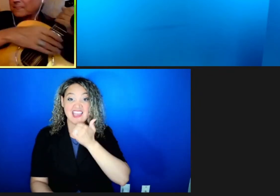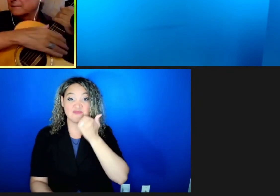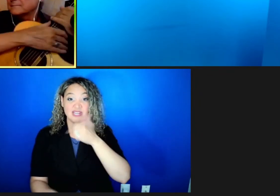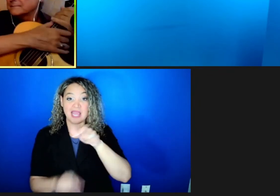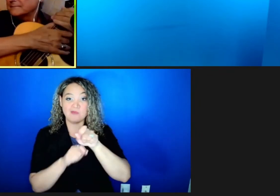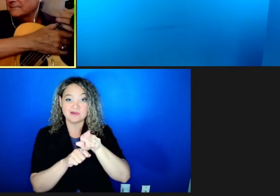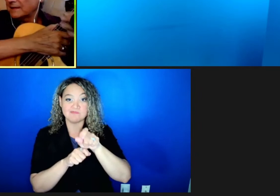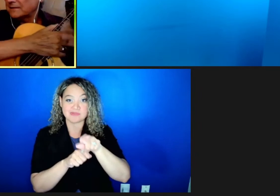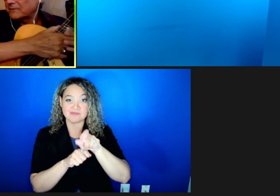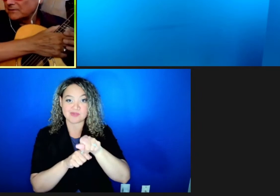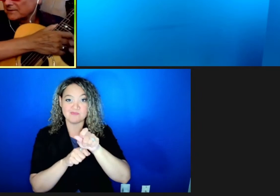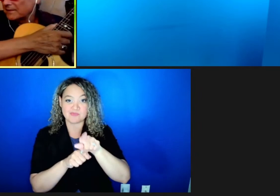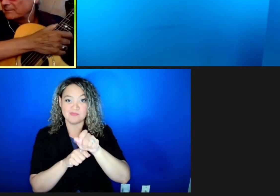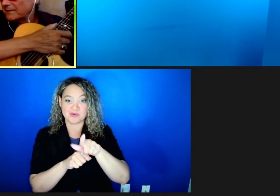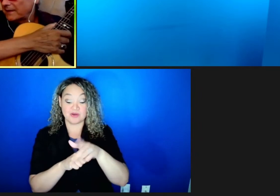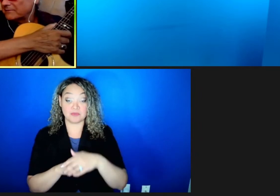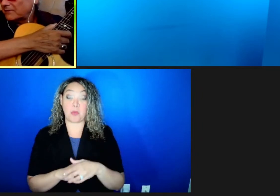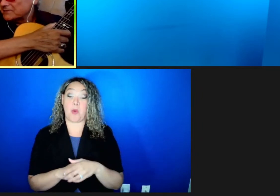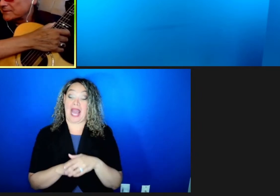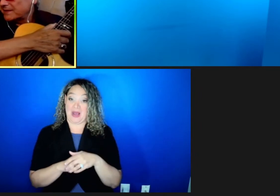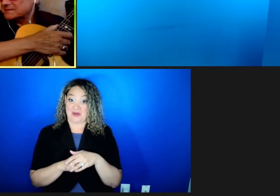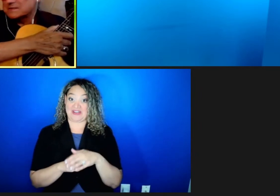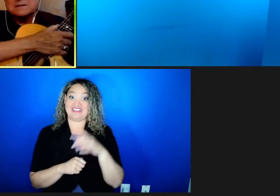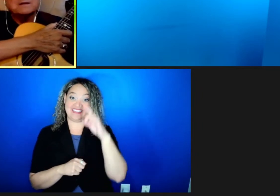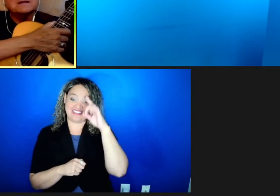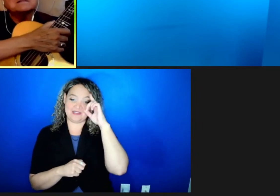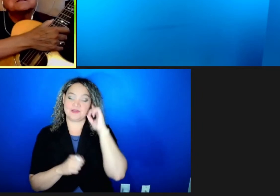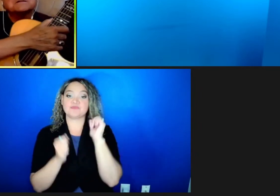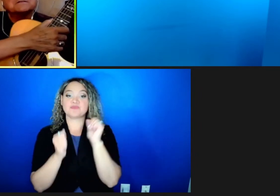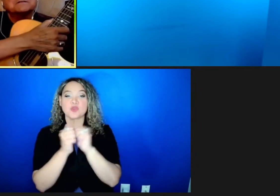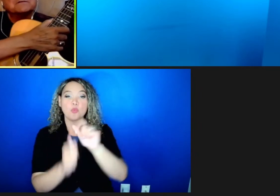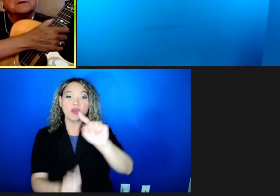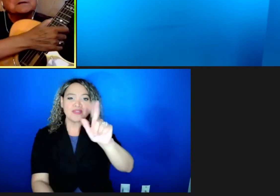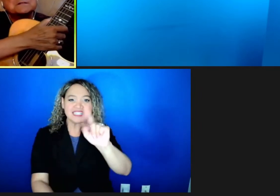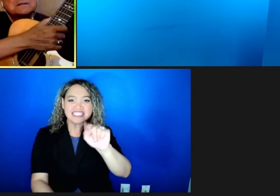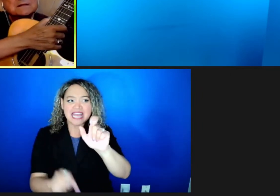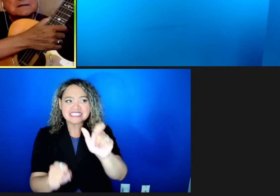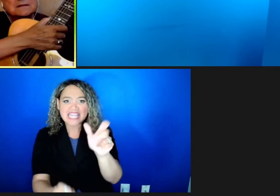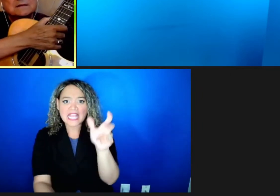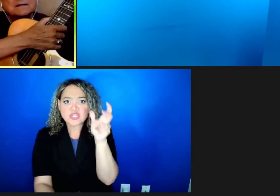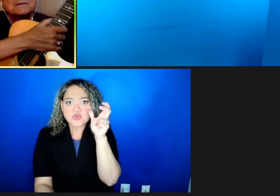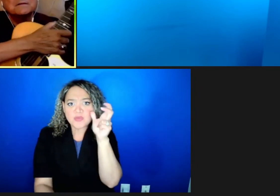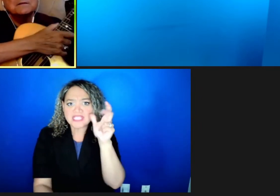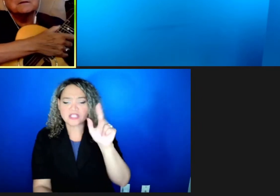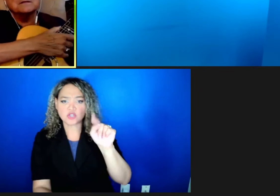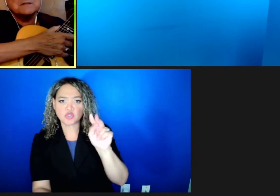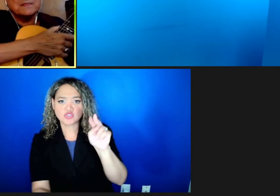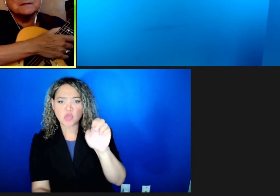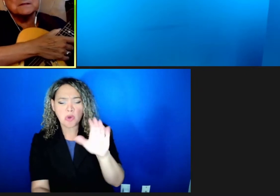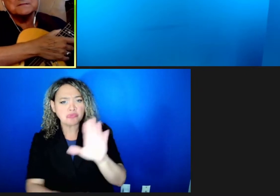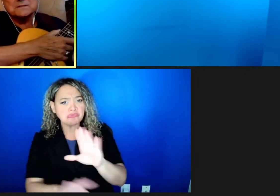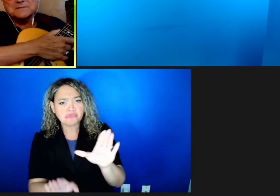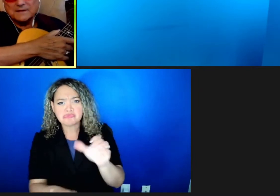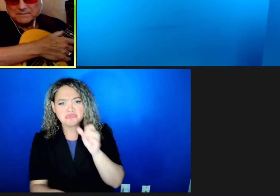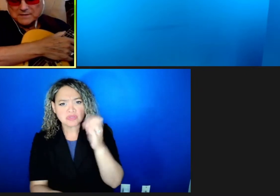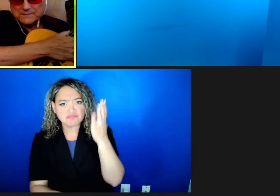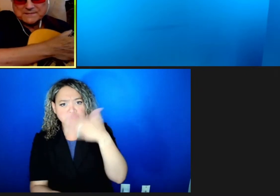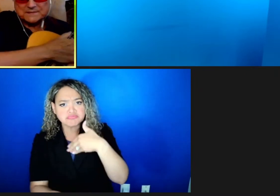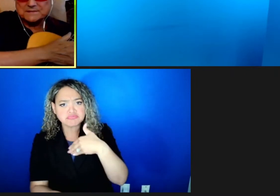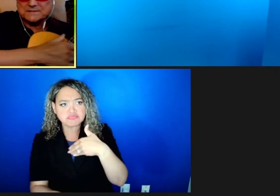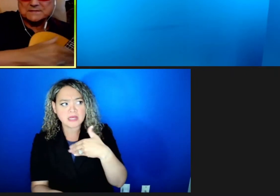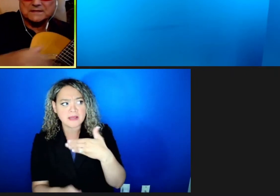that's right. And of course, with text, you don't get the tone of voice. No. You know, right. you can, things can so readily